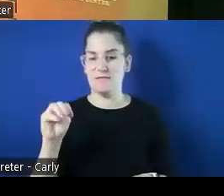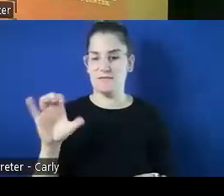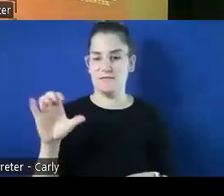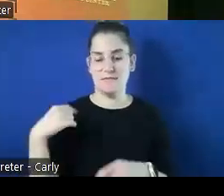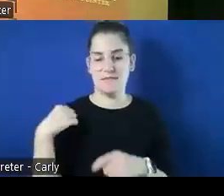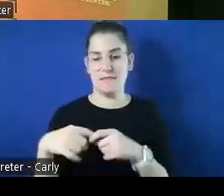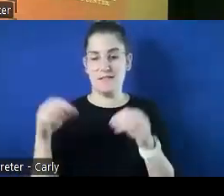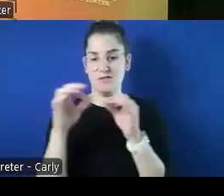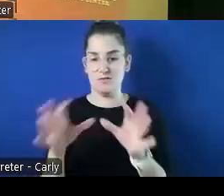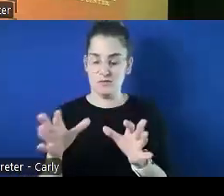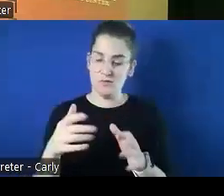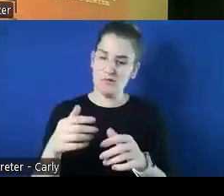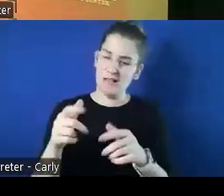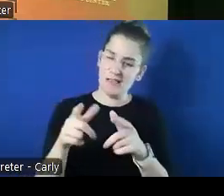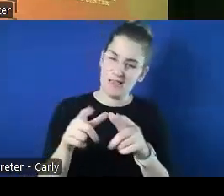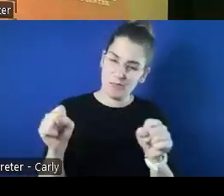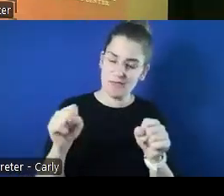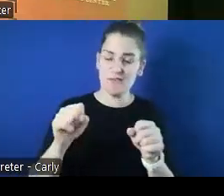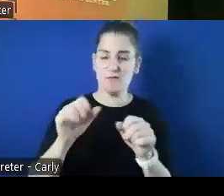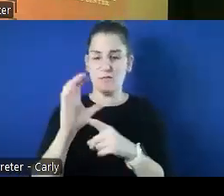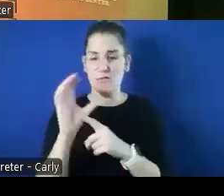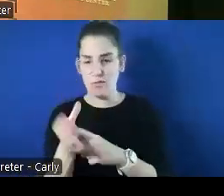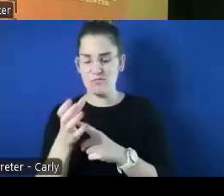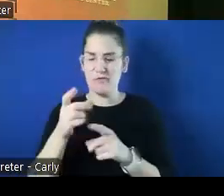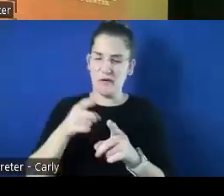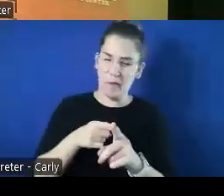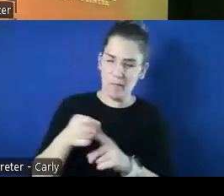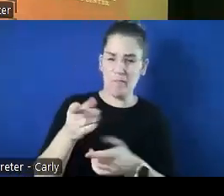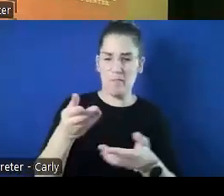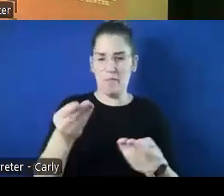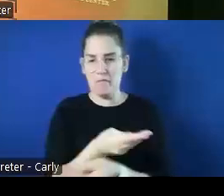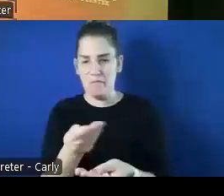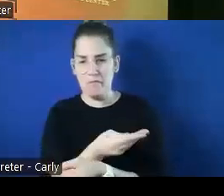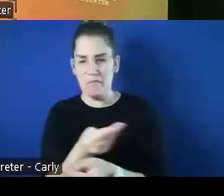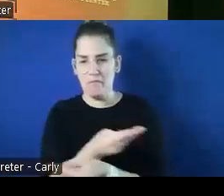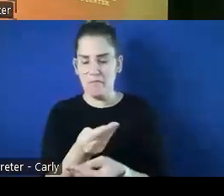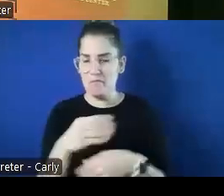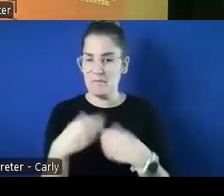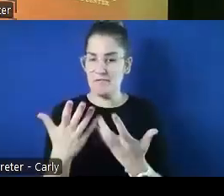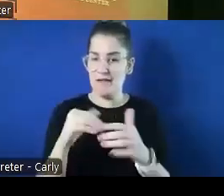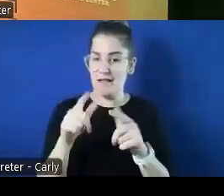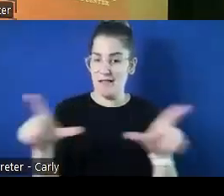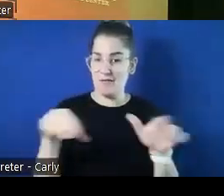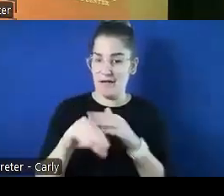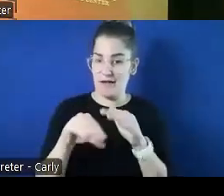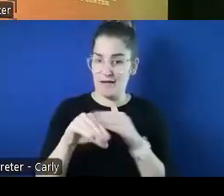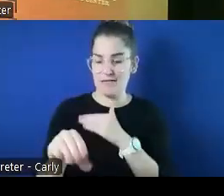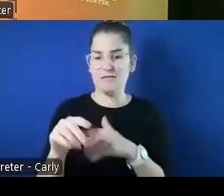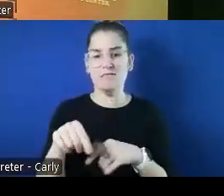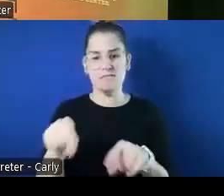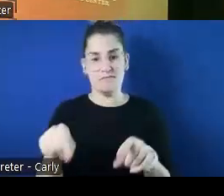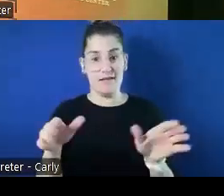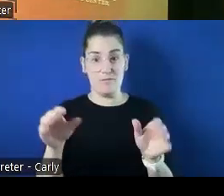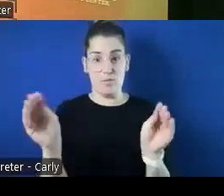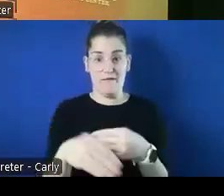and cultural specialists who are consulted for all patient and provider needs. They provide language access, have an office at Strong,